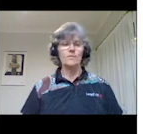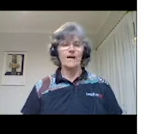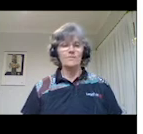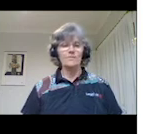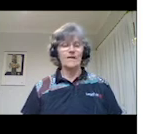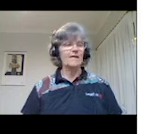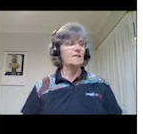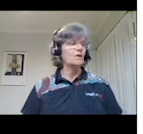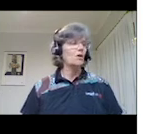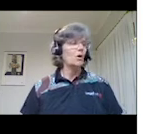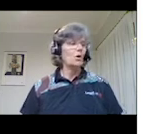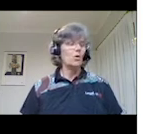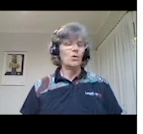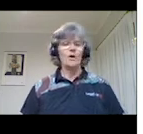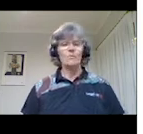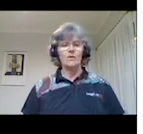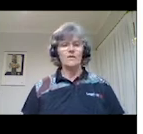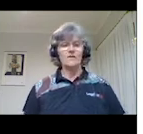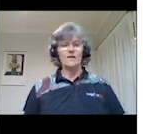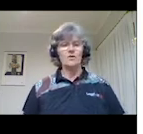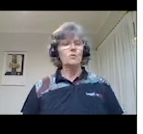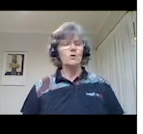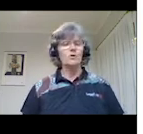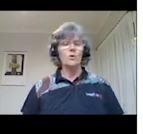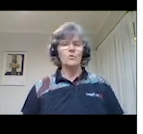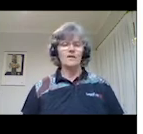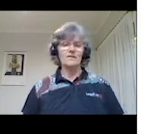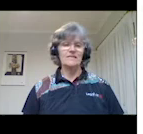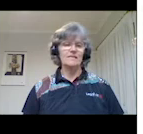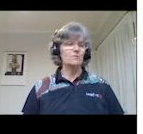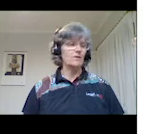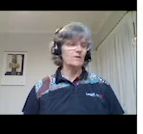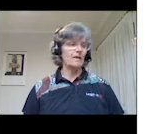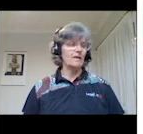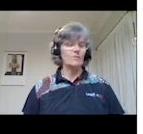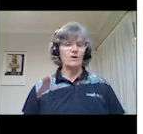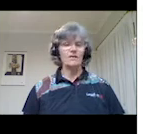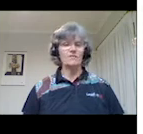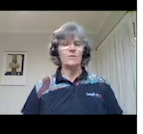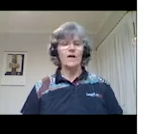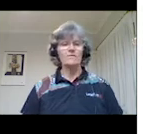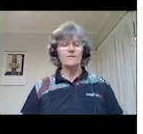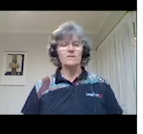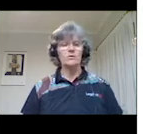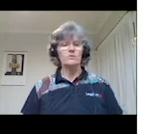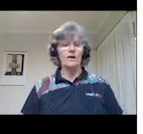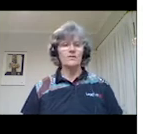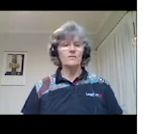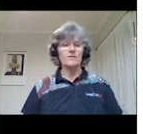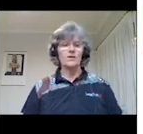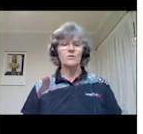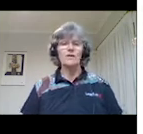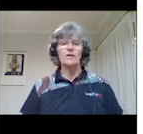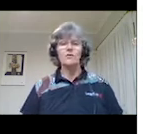either through a payment plan or a work and development order, or we can assist with applying for waivers or a